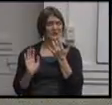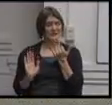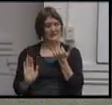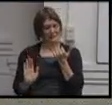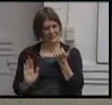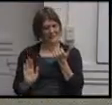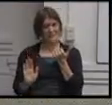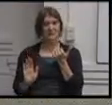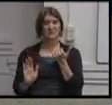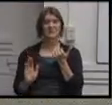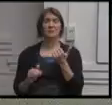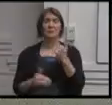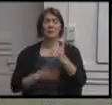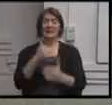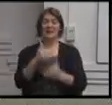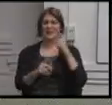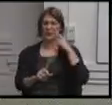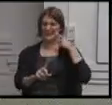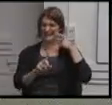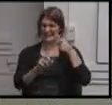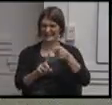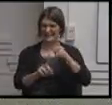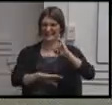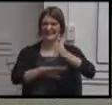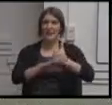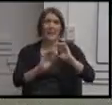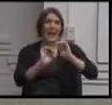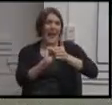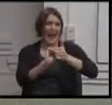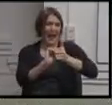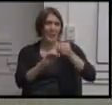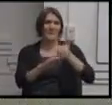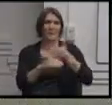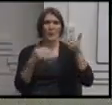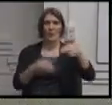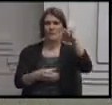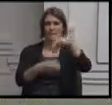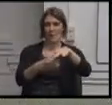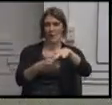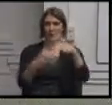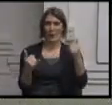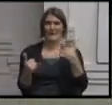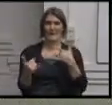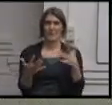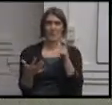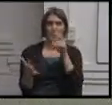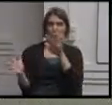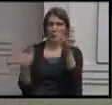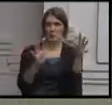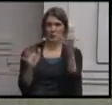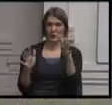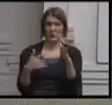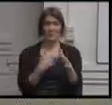formalize procedure more specifically before we vote on that. Patrick?